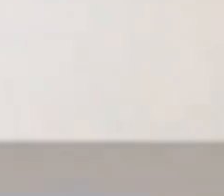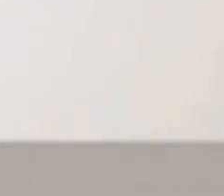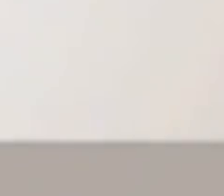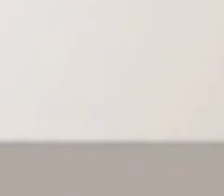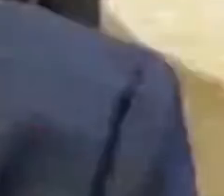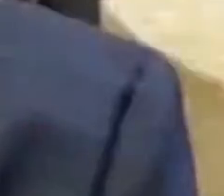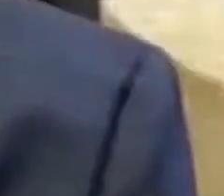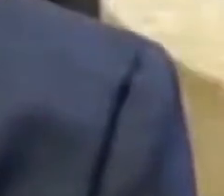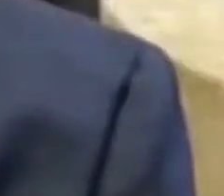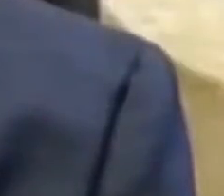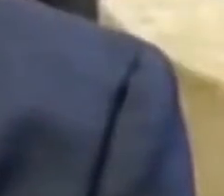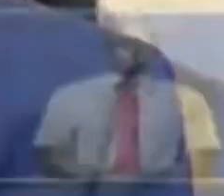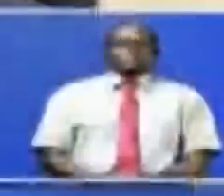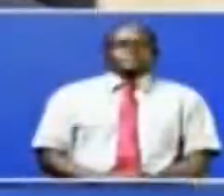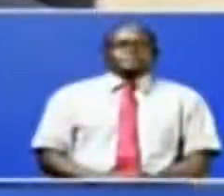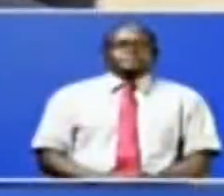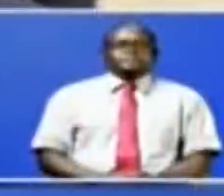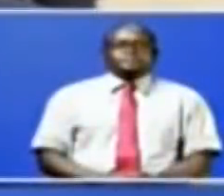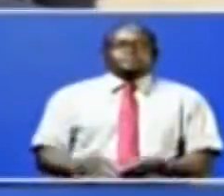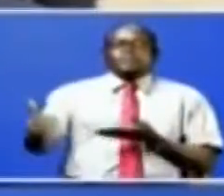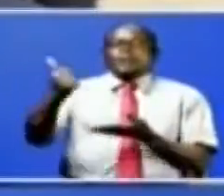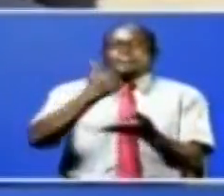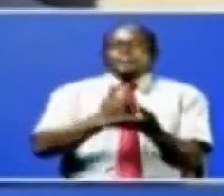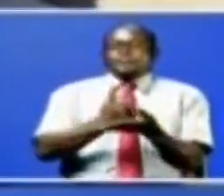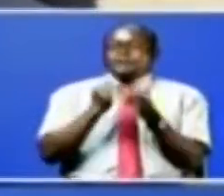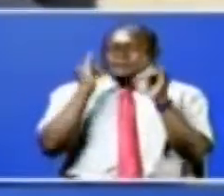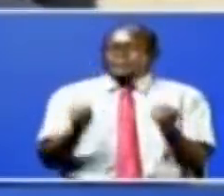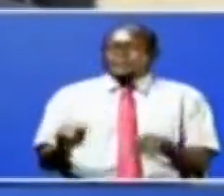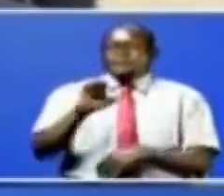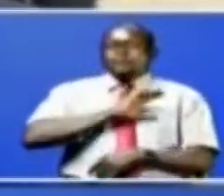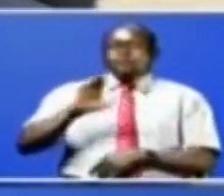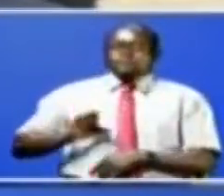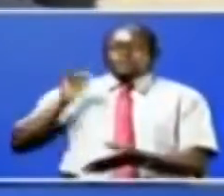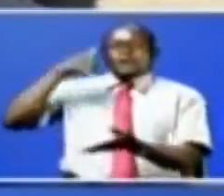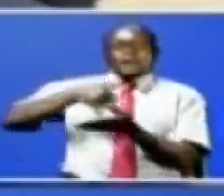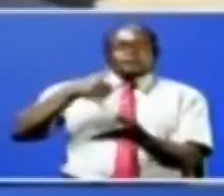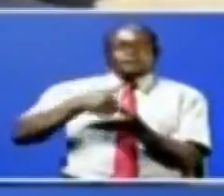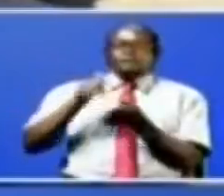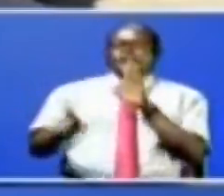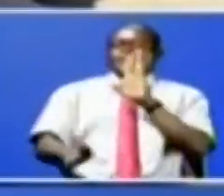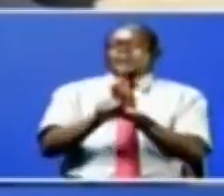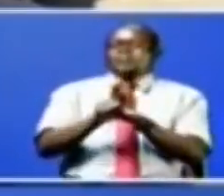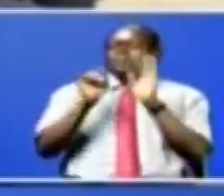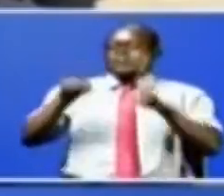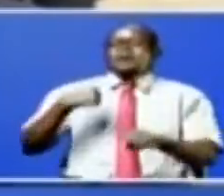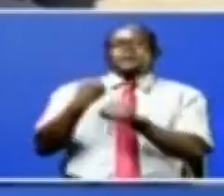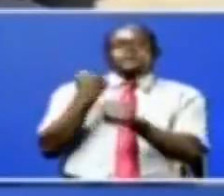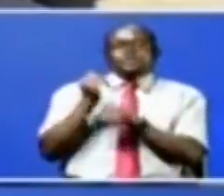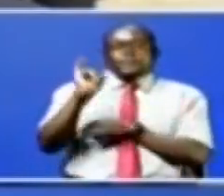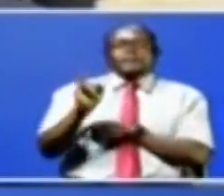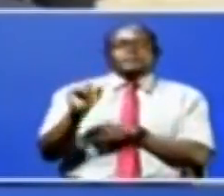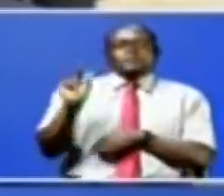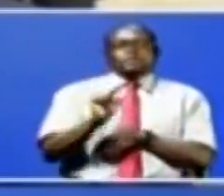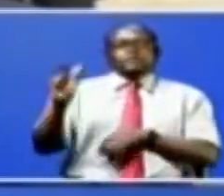chairman. Appointing or new commissioners is already provided for in the law. It's a process that can be done in a very, very short